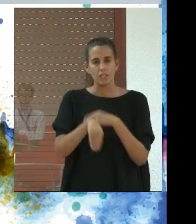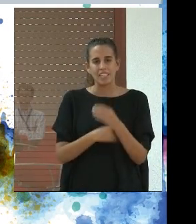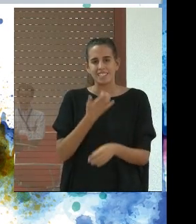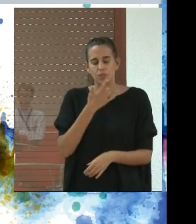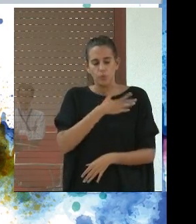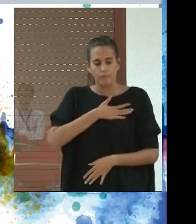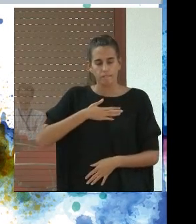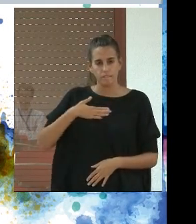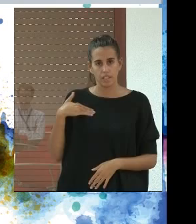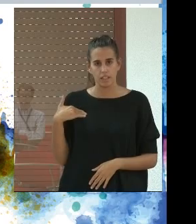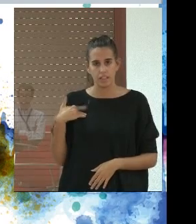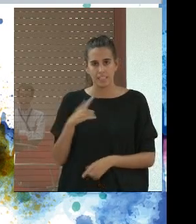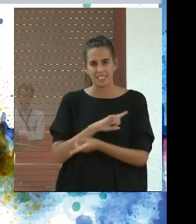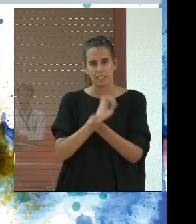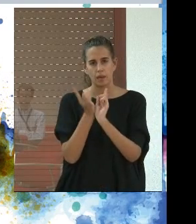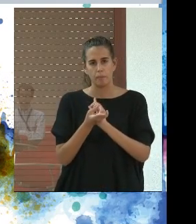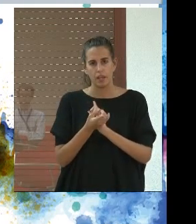1.999.